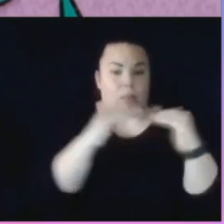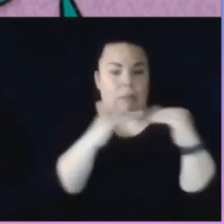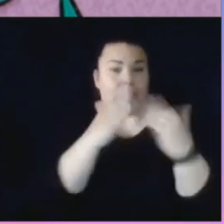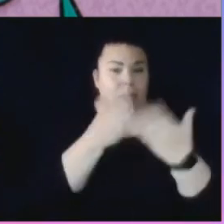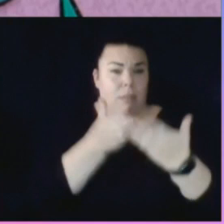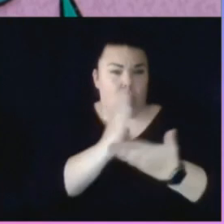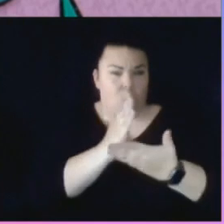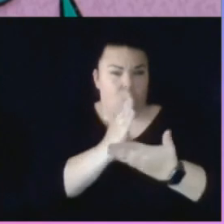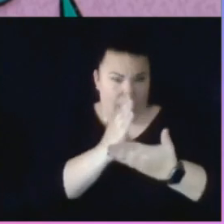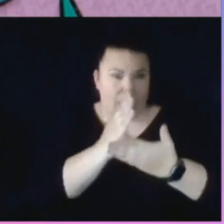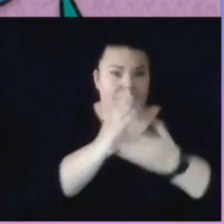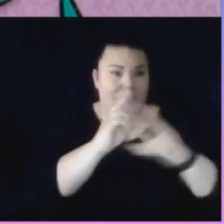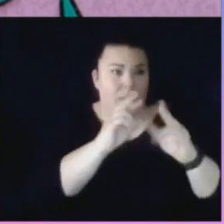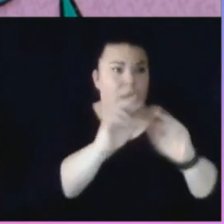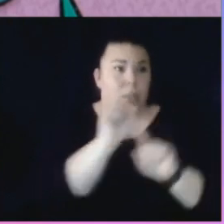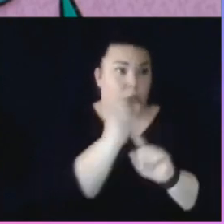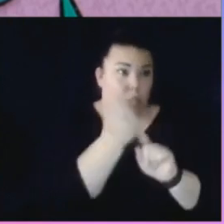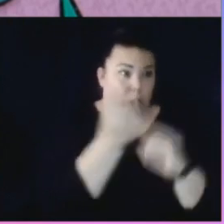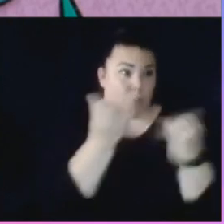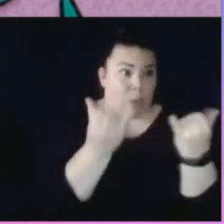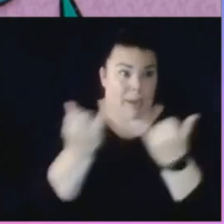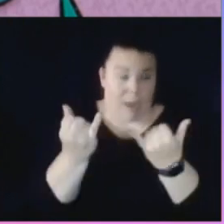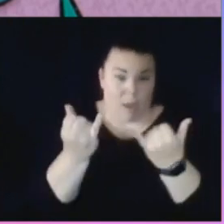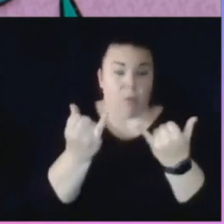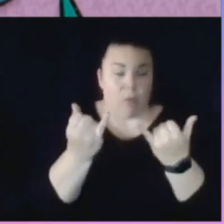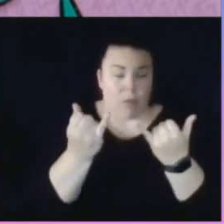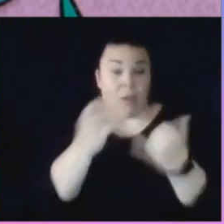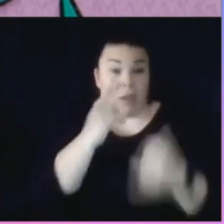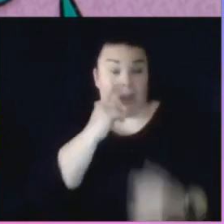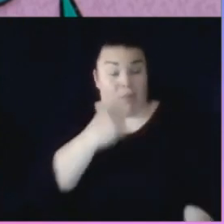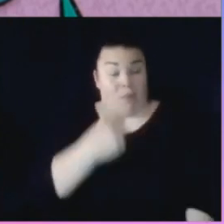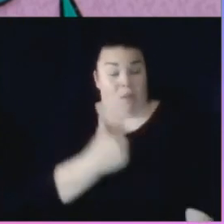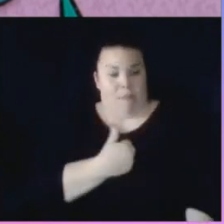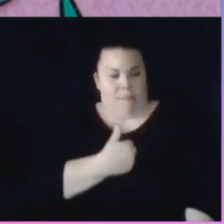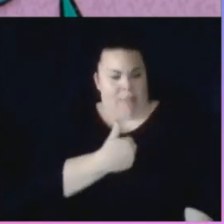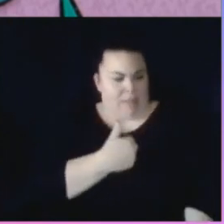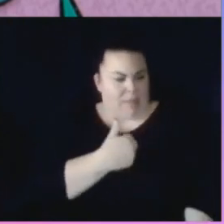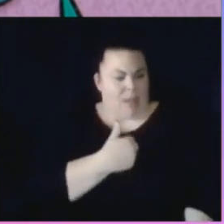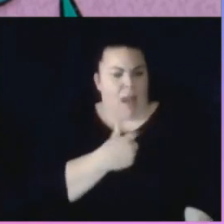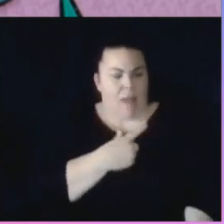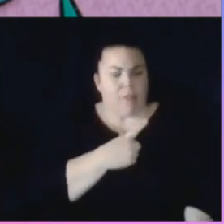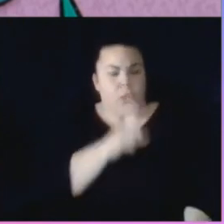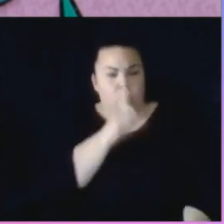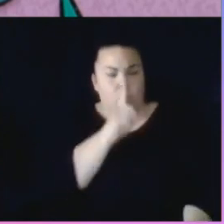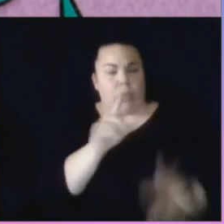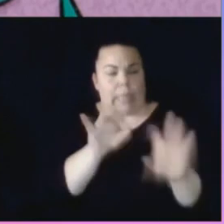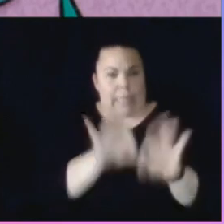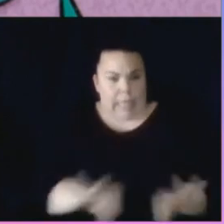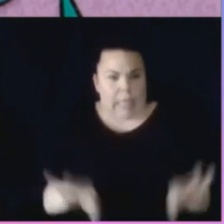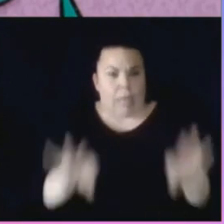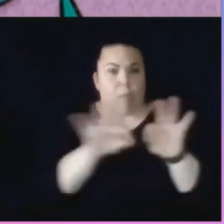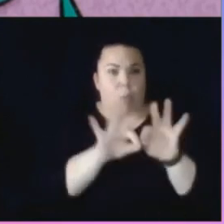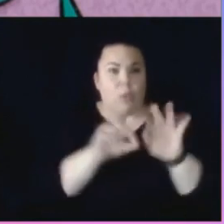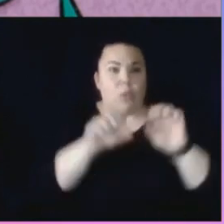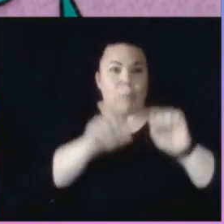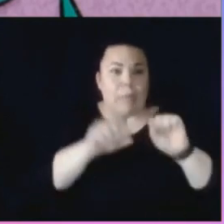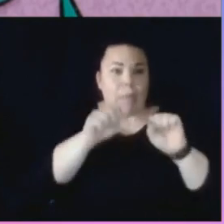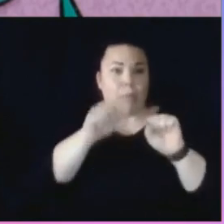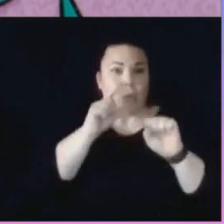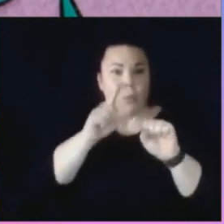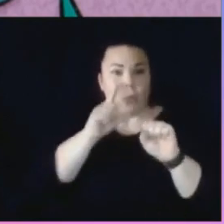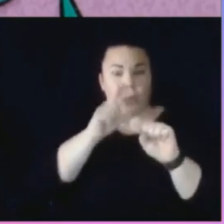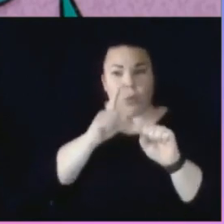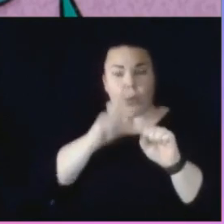this post-Supreme Court era. And so for me, it's really important that we center trans and gender non-conforming youth in all of